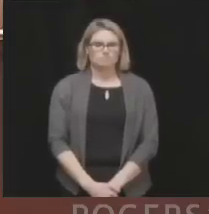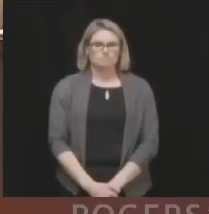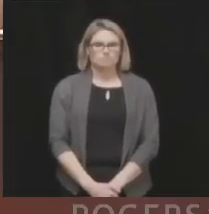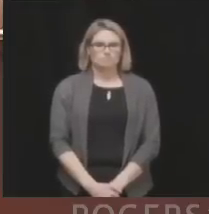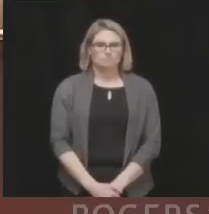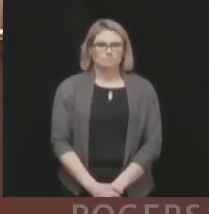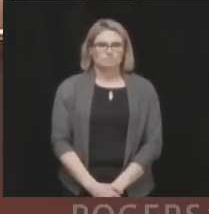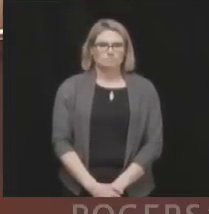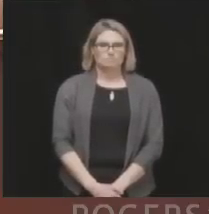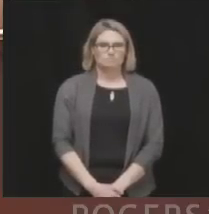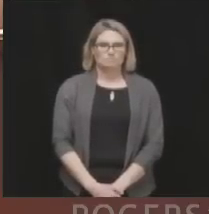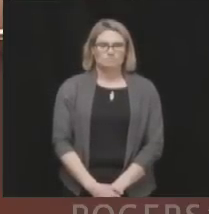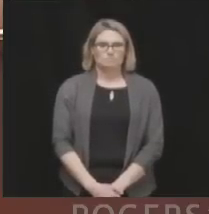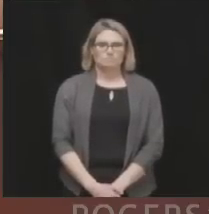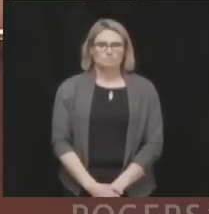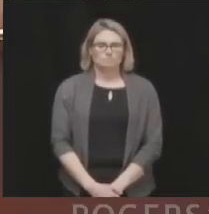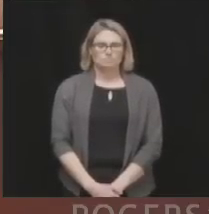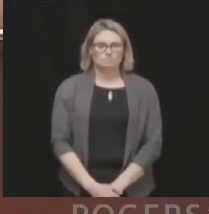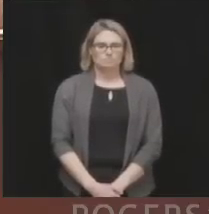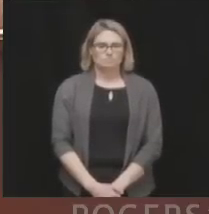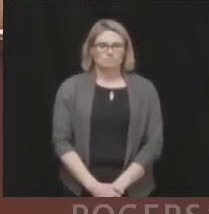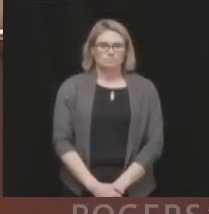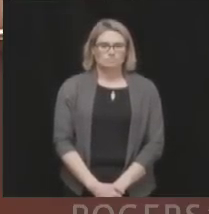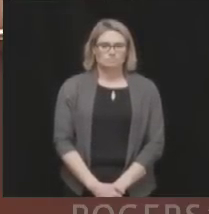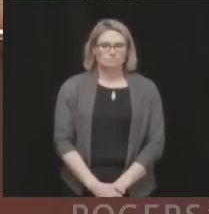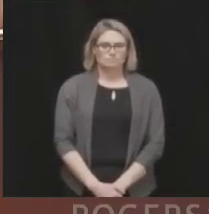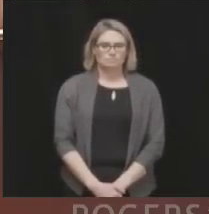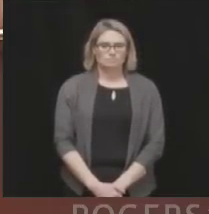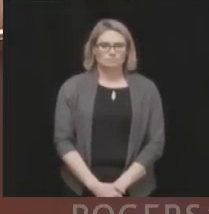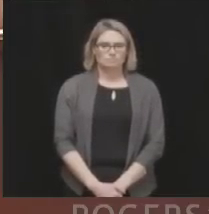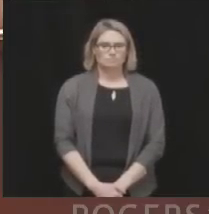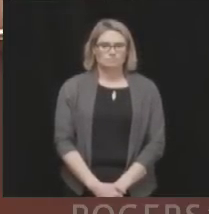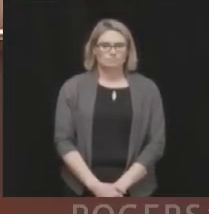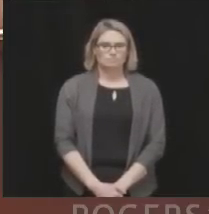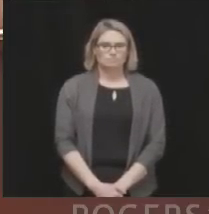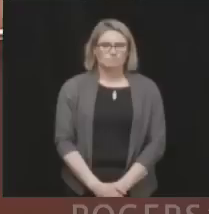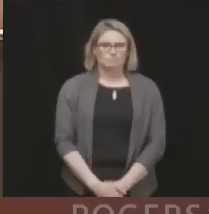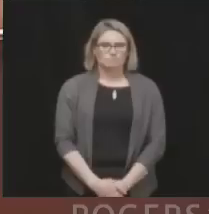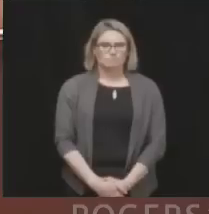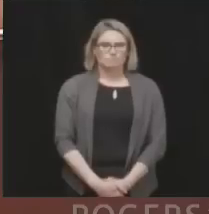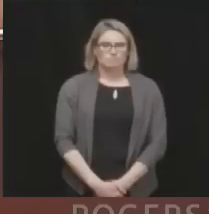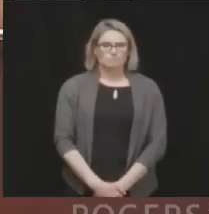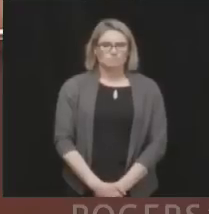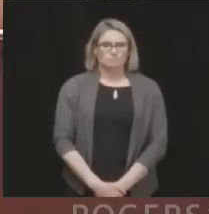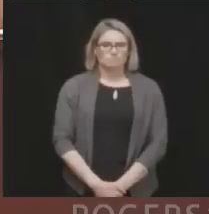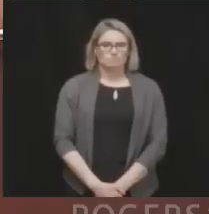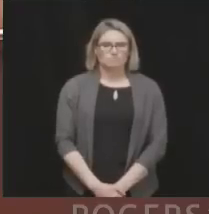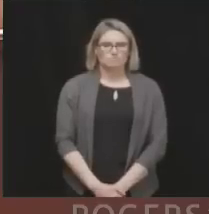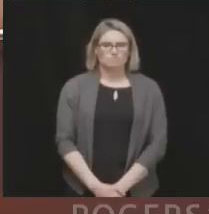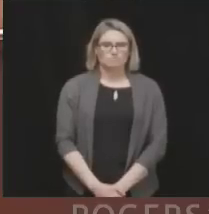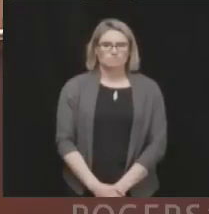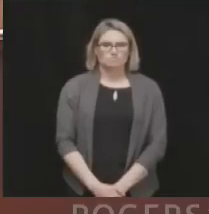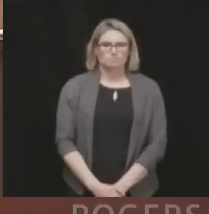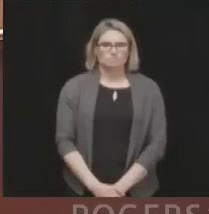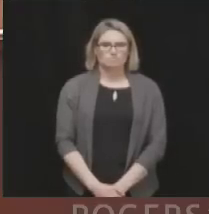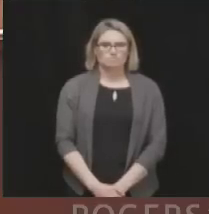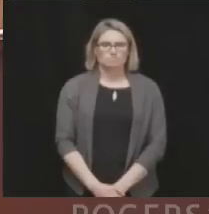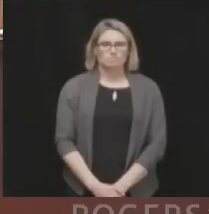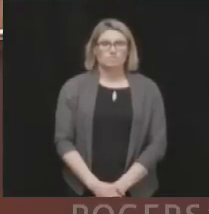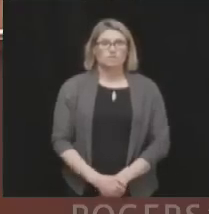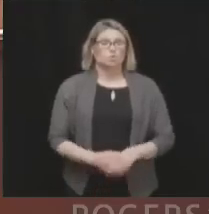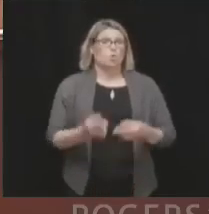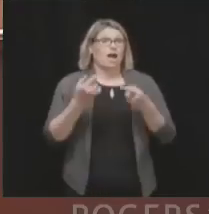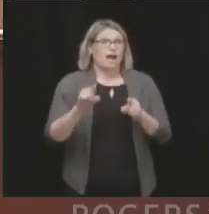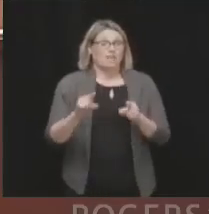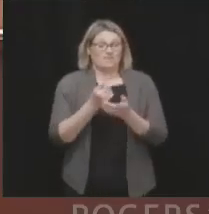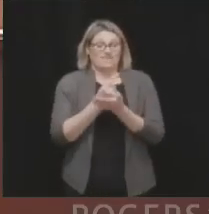hear from employers on how they can safely resume operations in their workplaces so that the virus does not spread. Where ingenuity and innovation can be brought